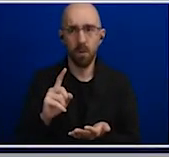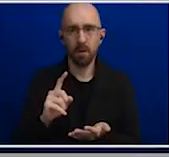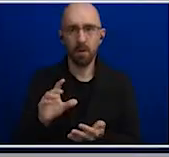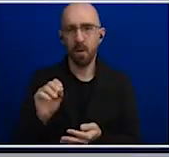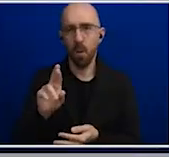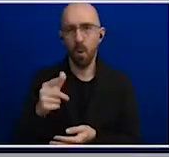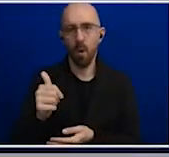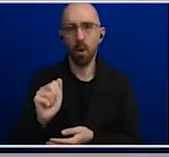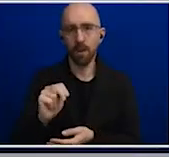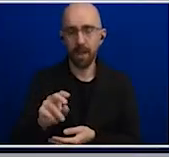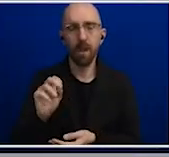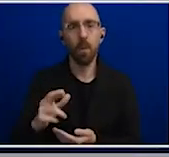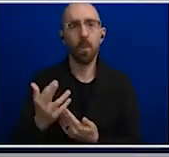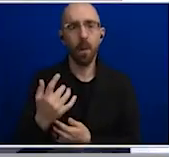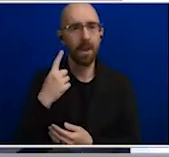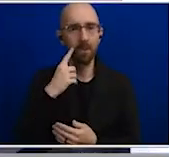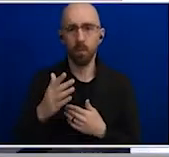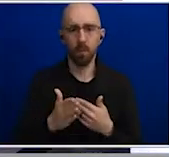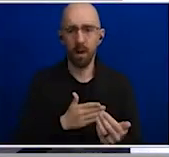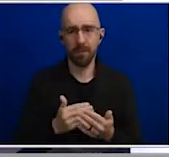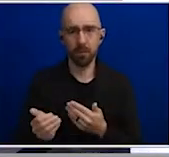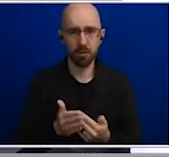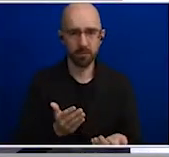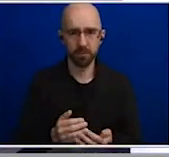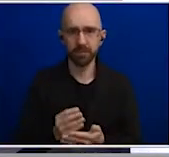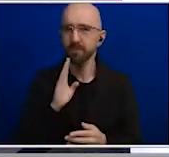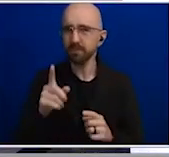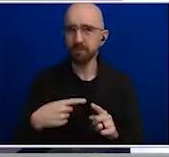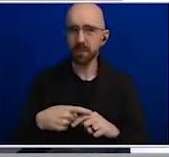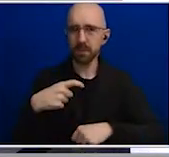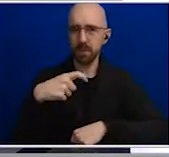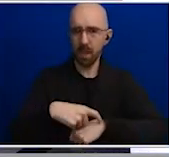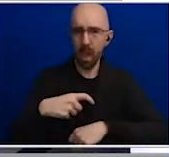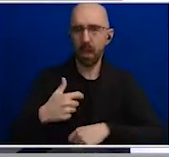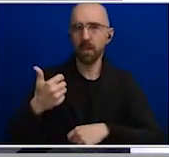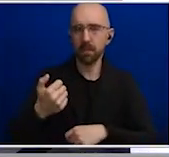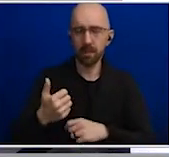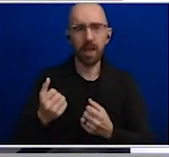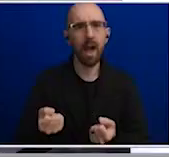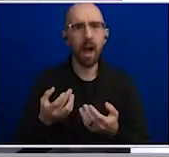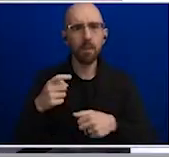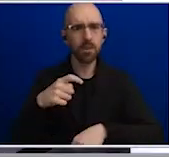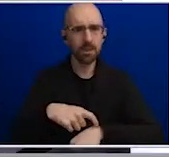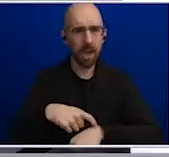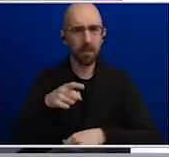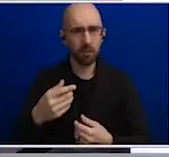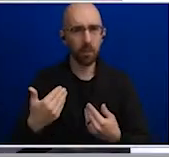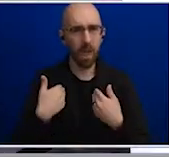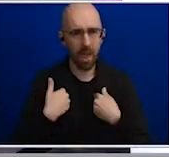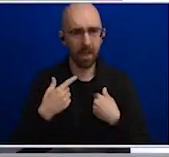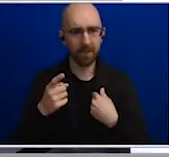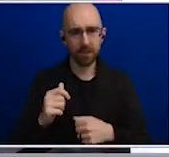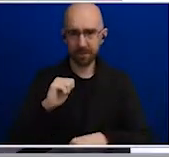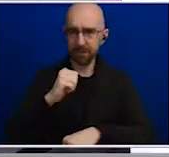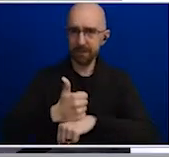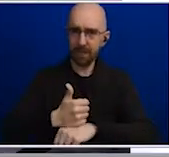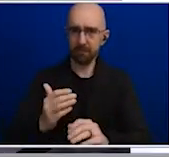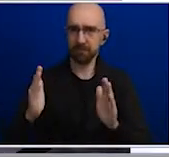waiting for whatever. When you talk about the clock starts ticking, how much time do you have? Is there a set amount of time once a patient like Richard is on